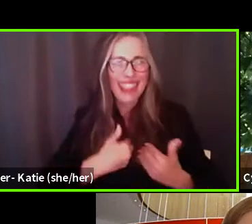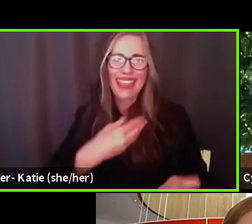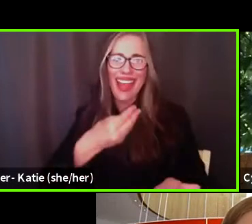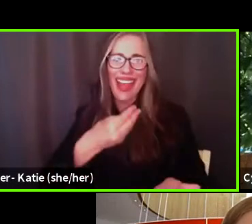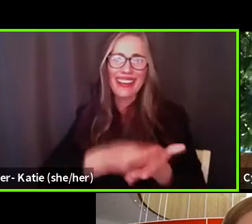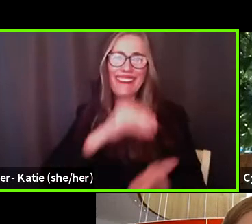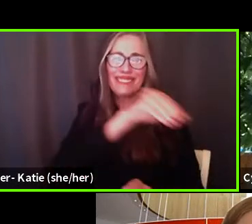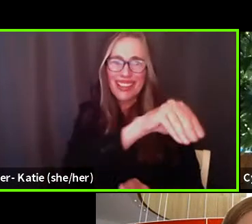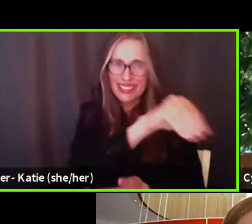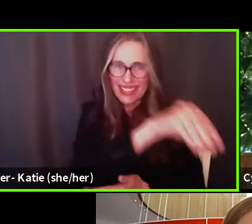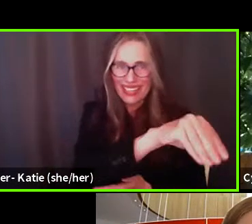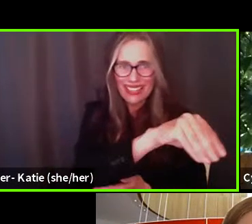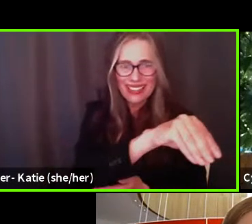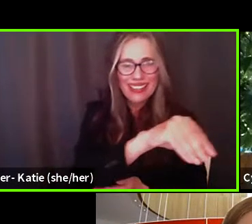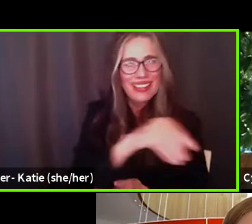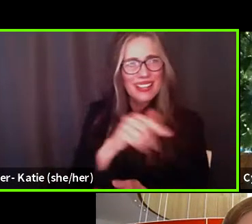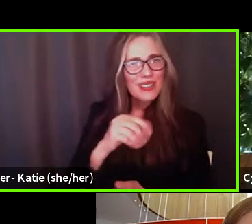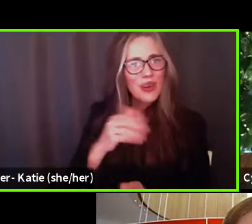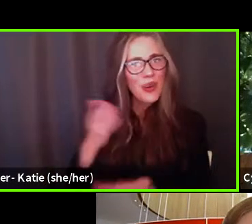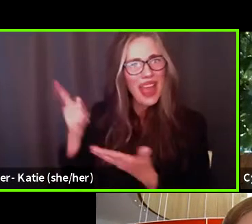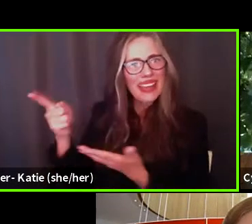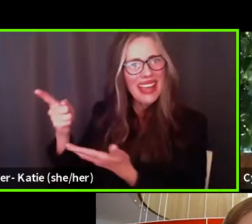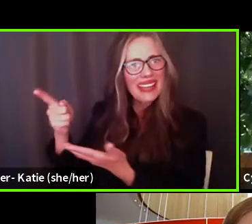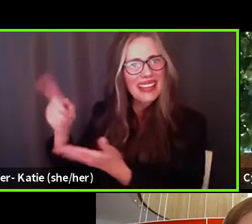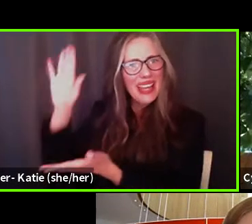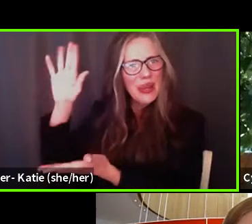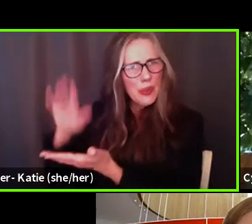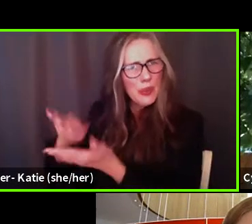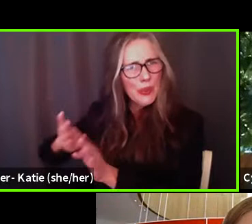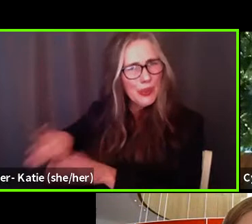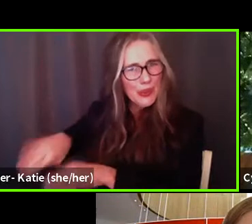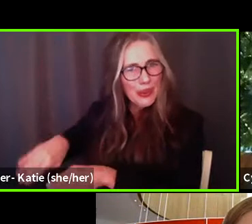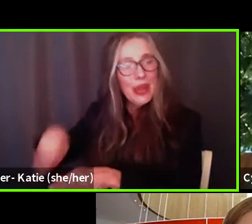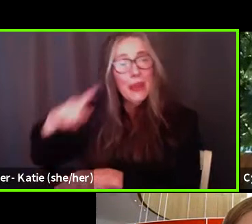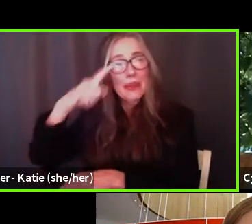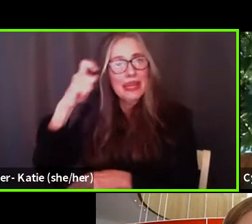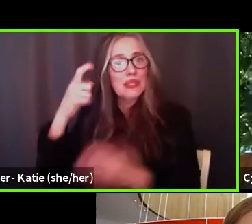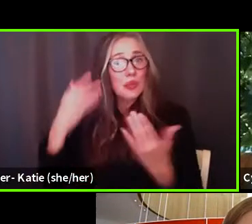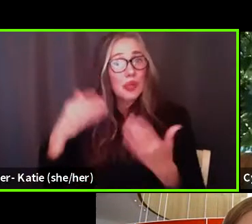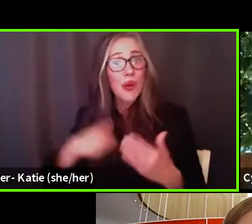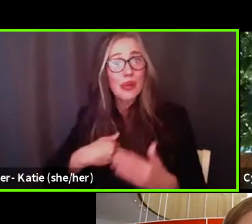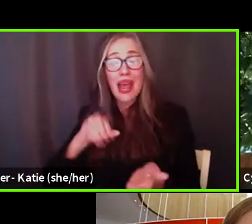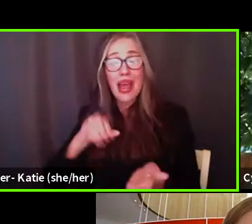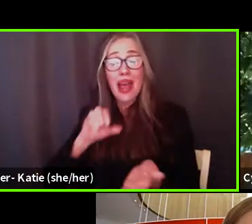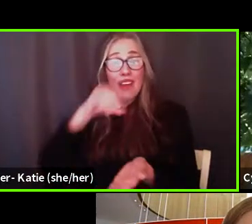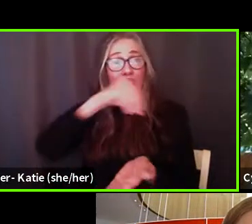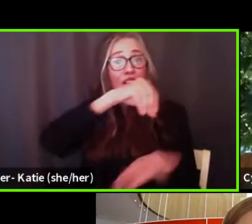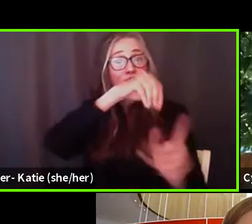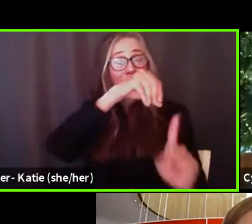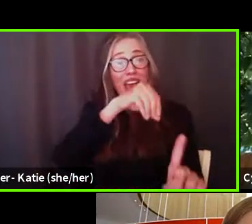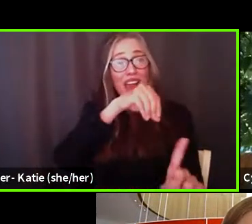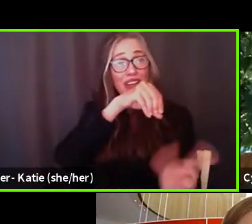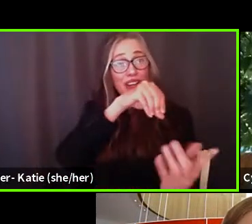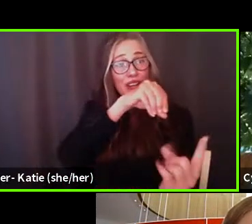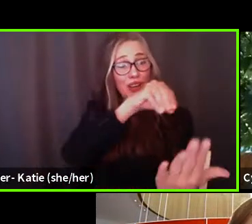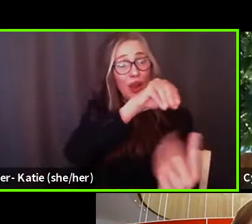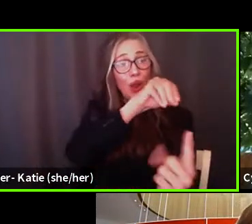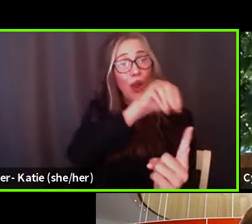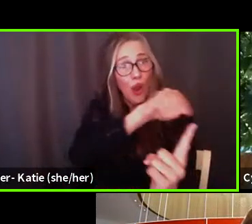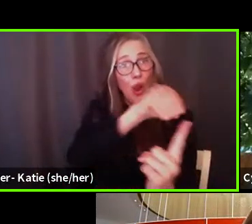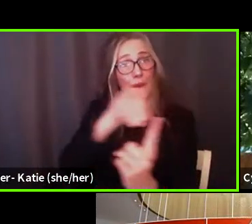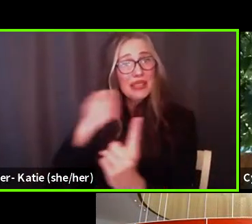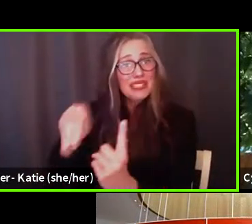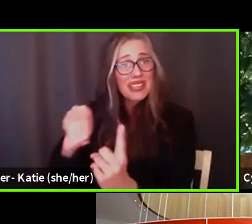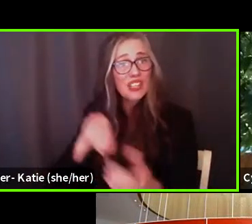policy to establish the forest sterilization compensation program so in terms of the